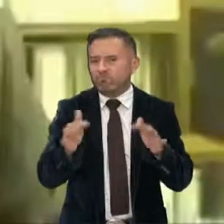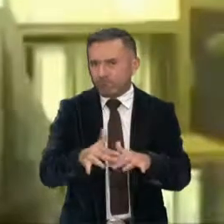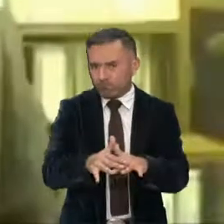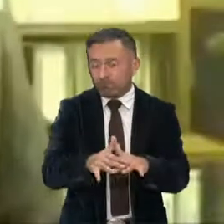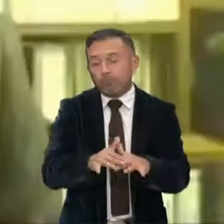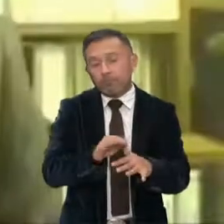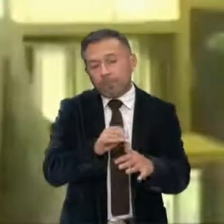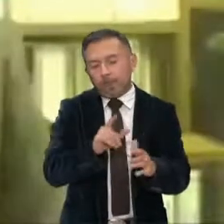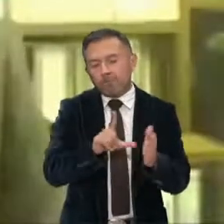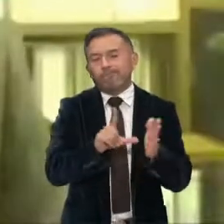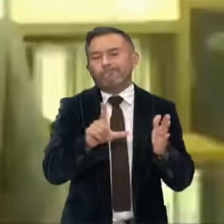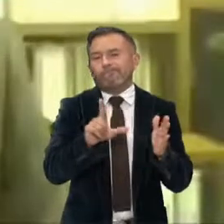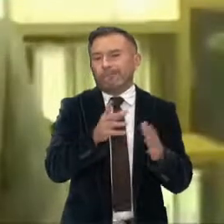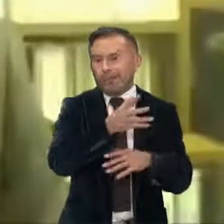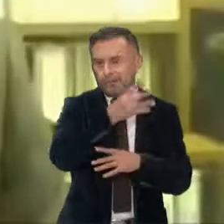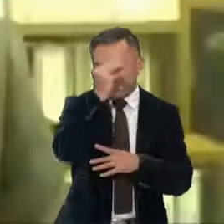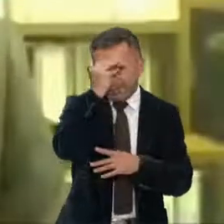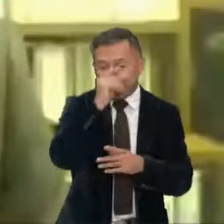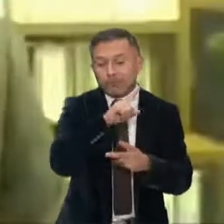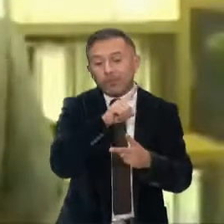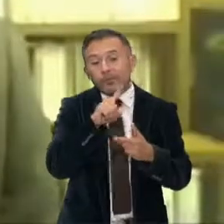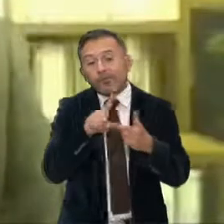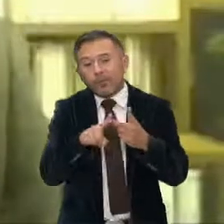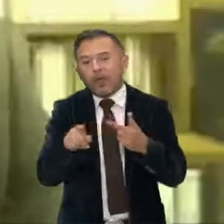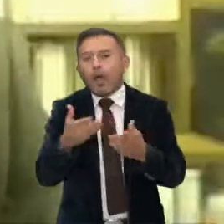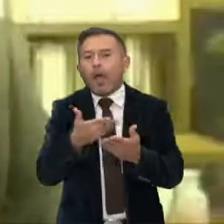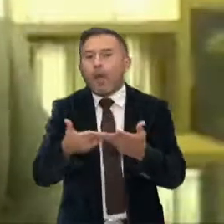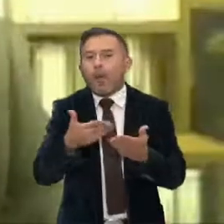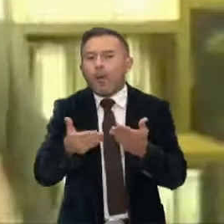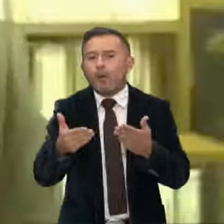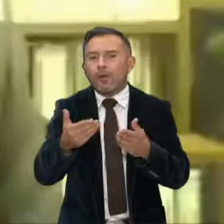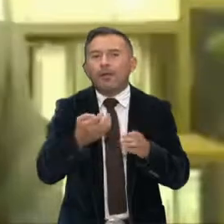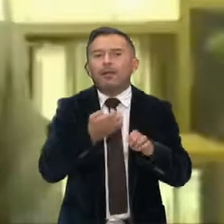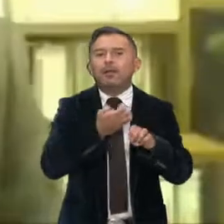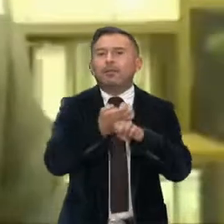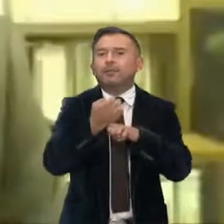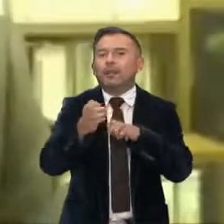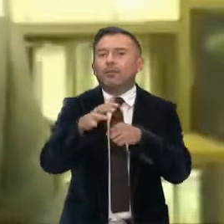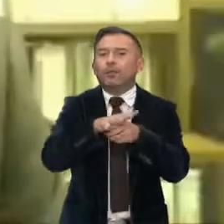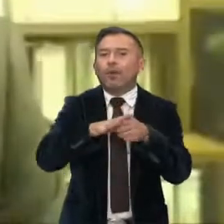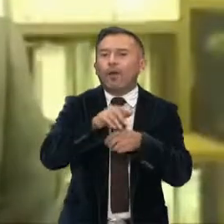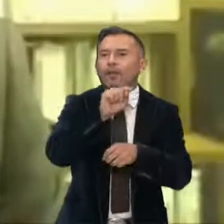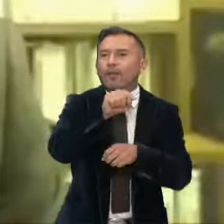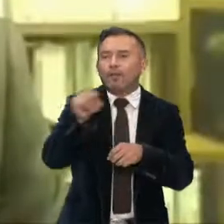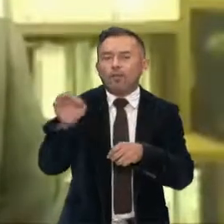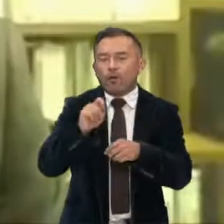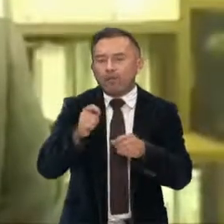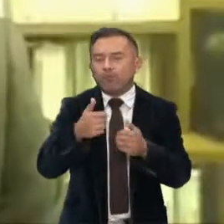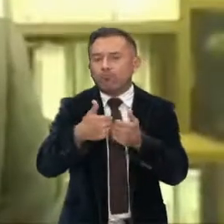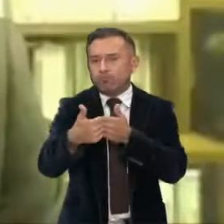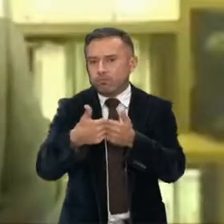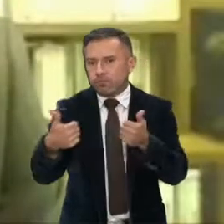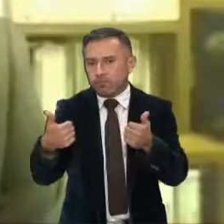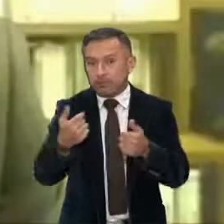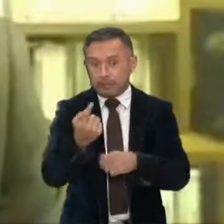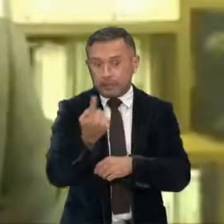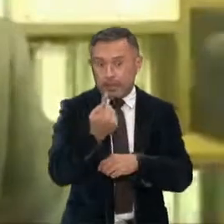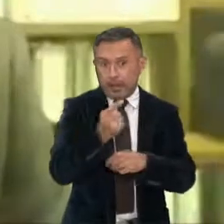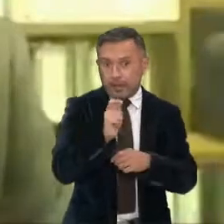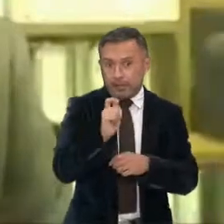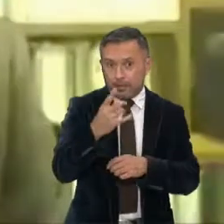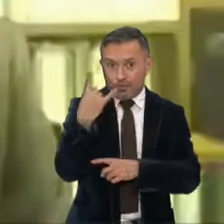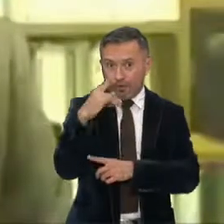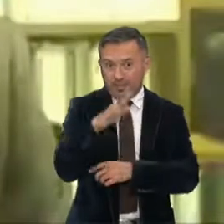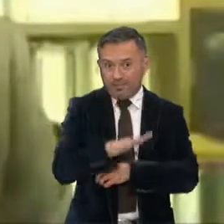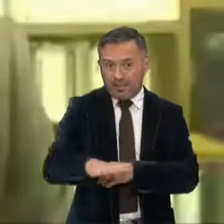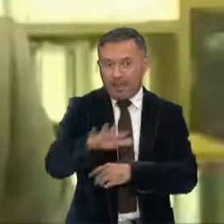the safety to the society. And then we have a more fragmented or dispersed scenario, which in